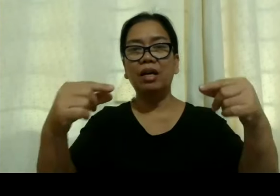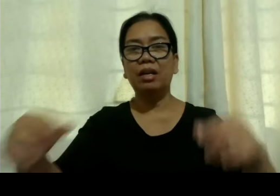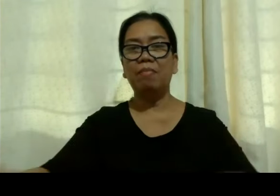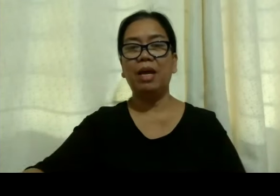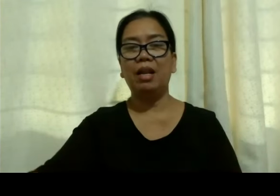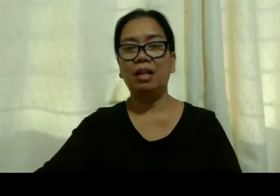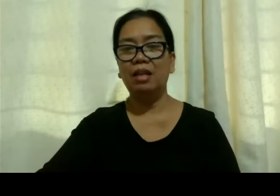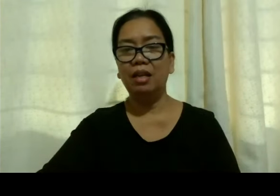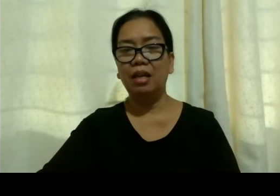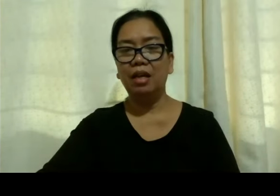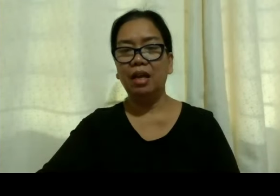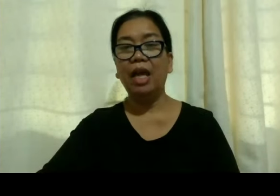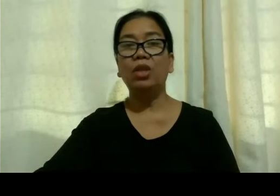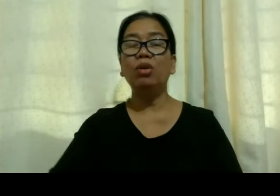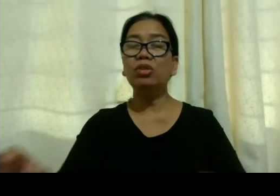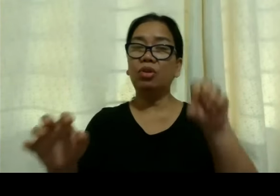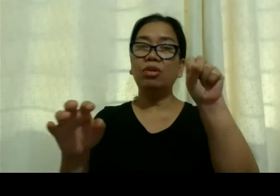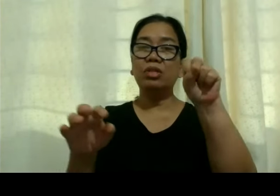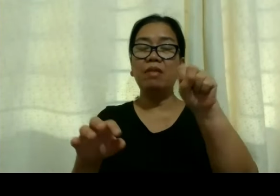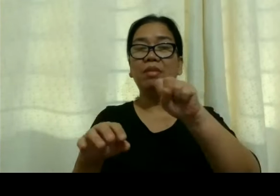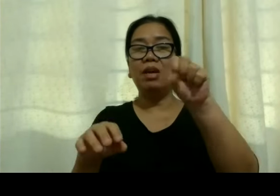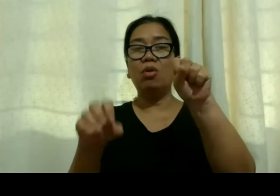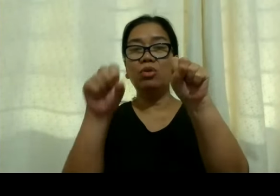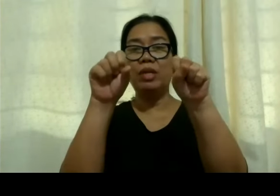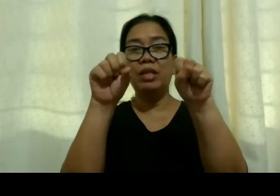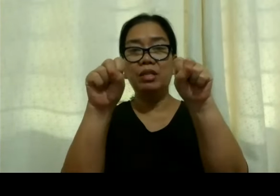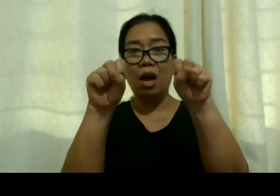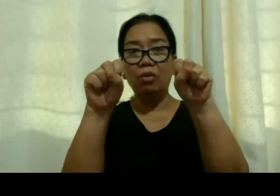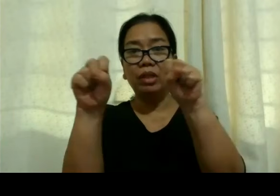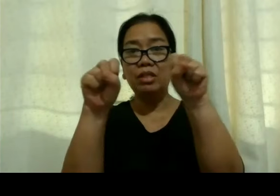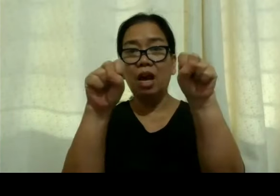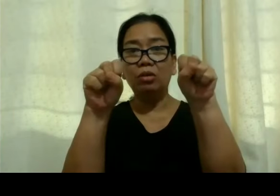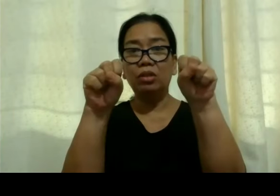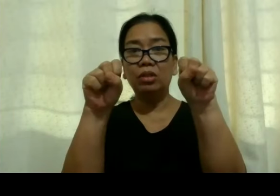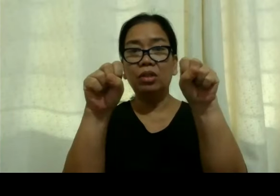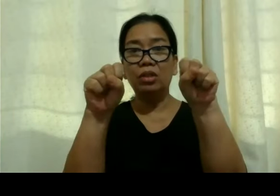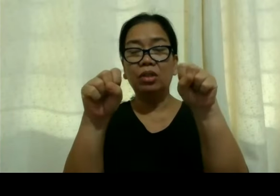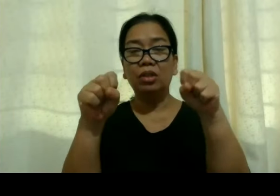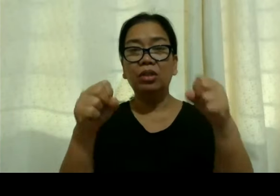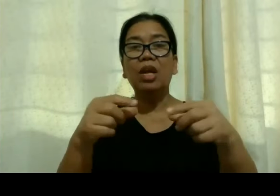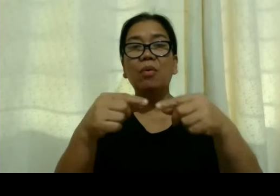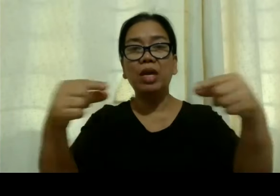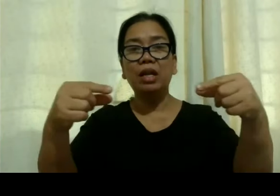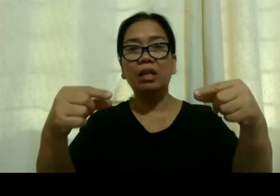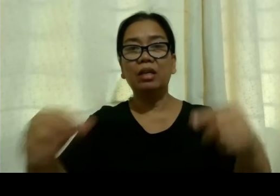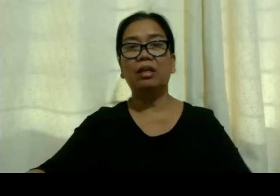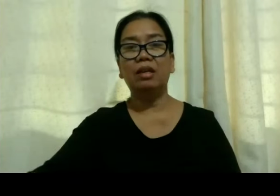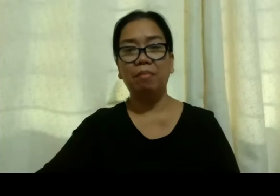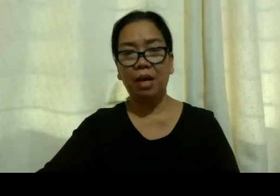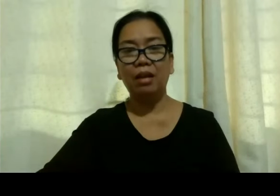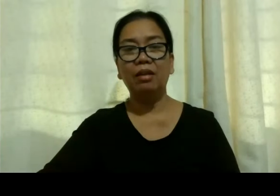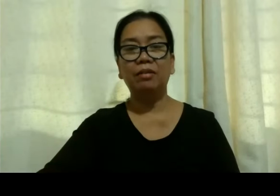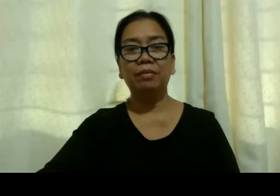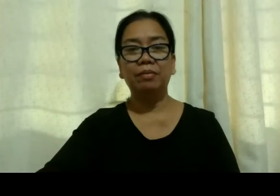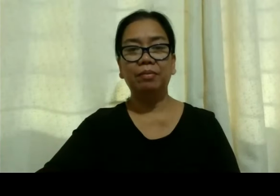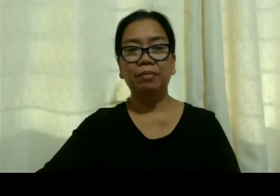will repel. And also, same thing goes with south and south. They will